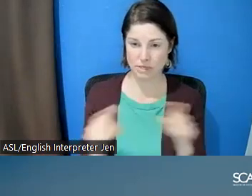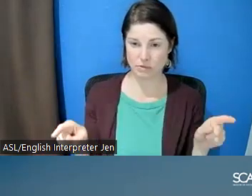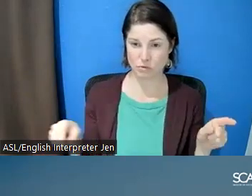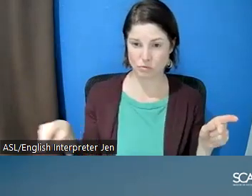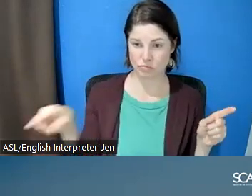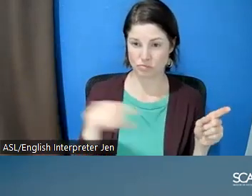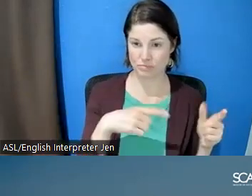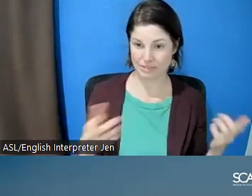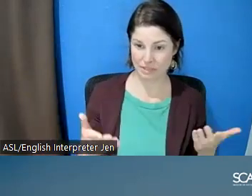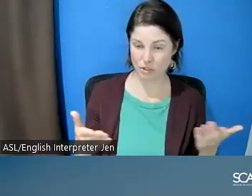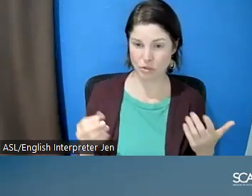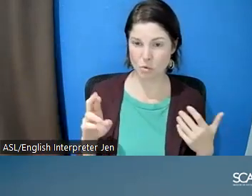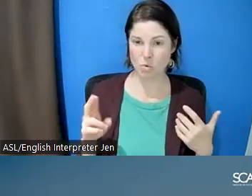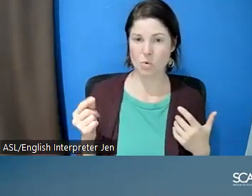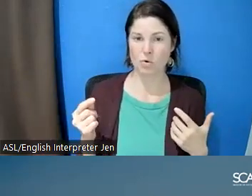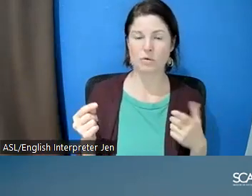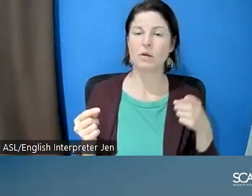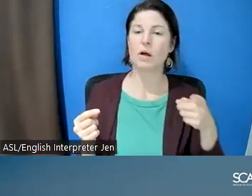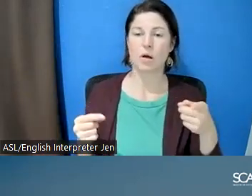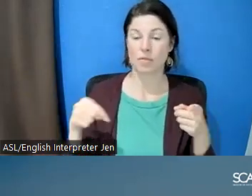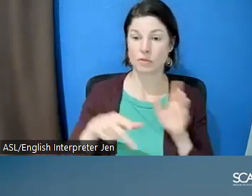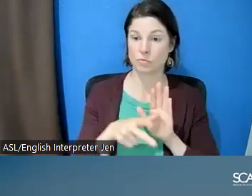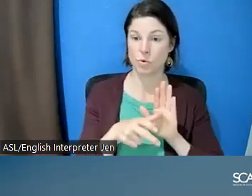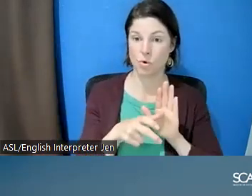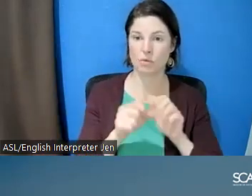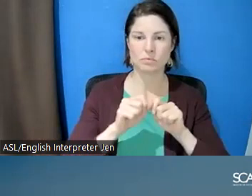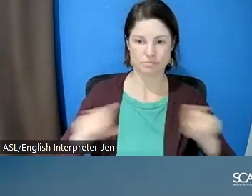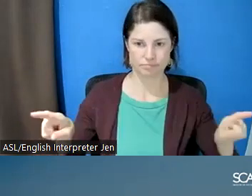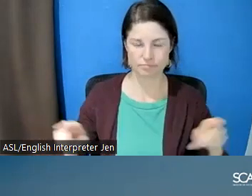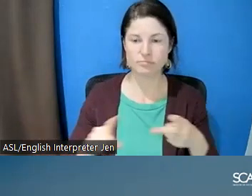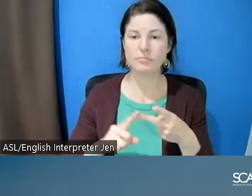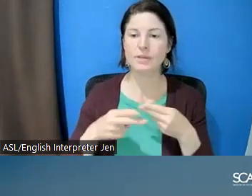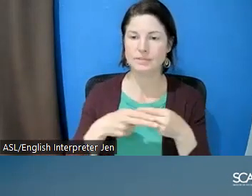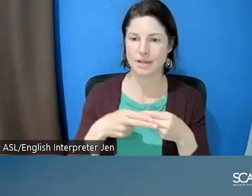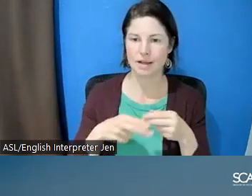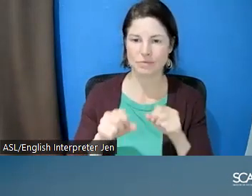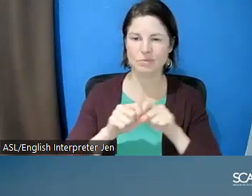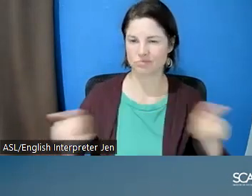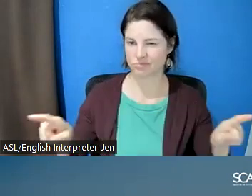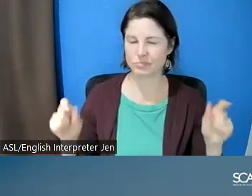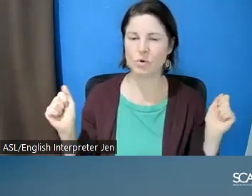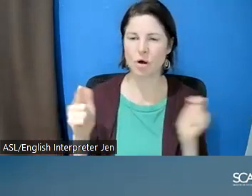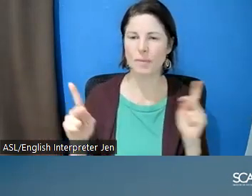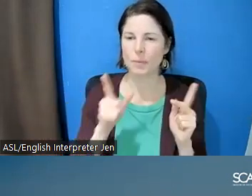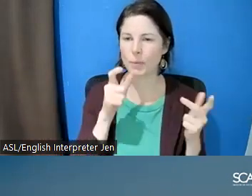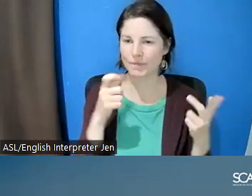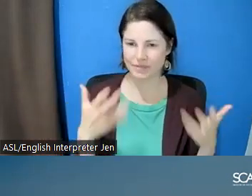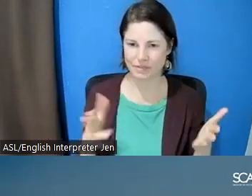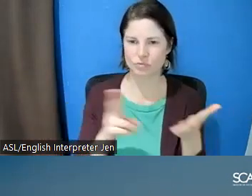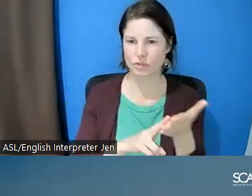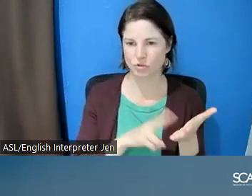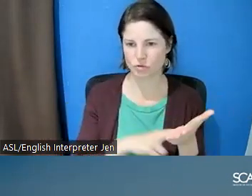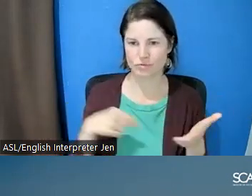we'll be sending out a recording of this presentation and the presentation slides to everyone who registered for this